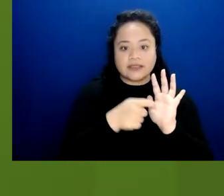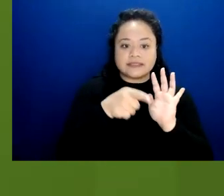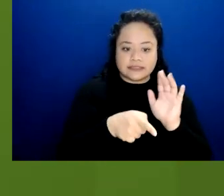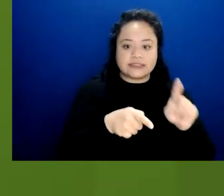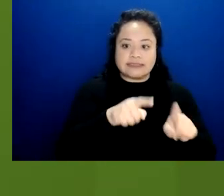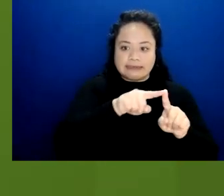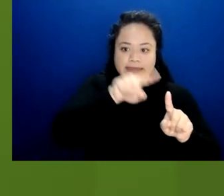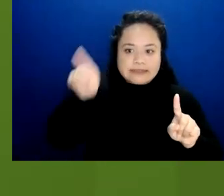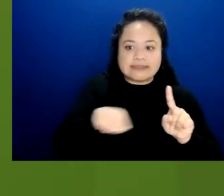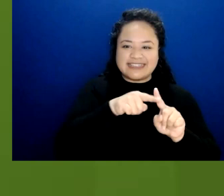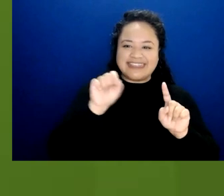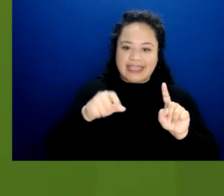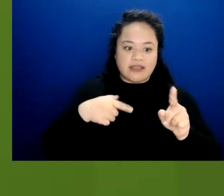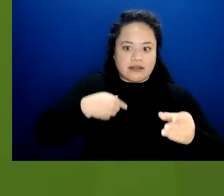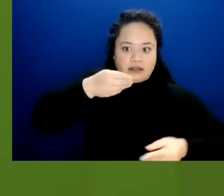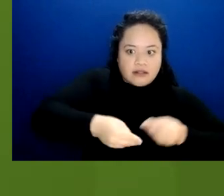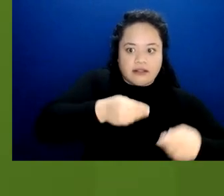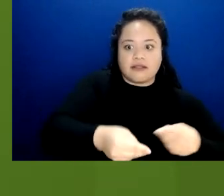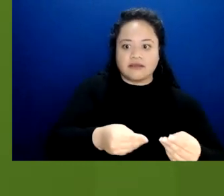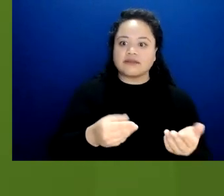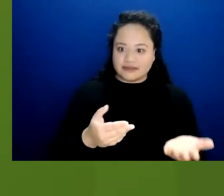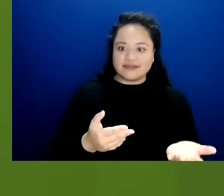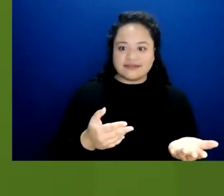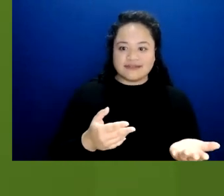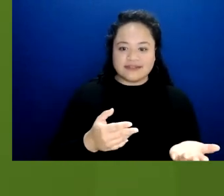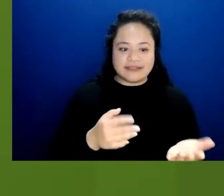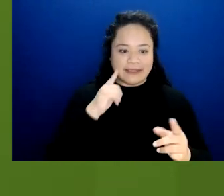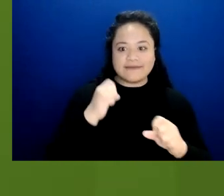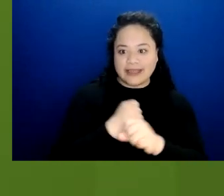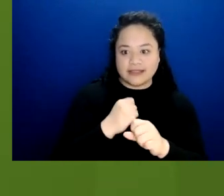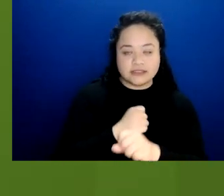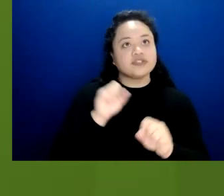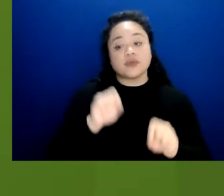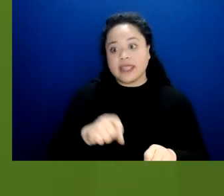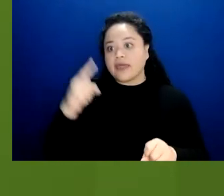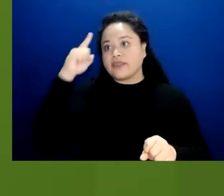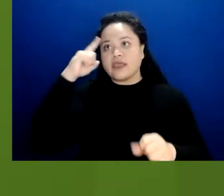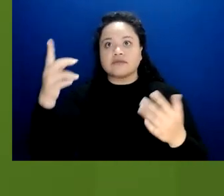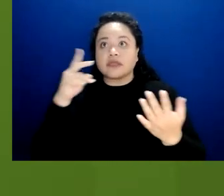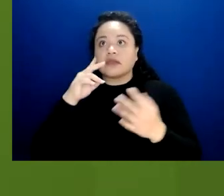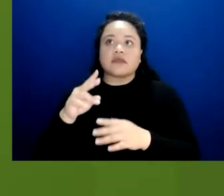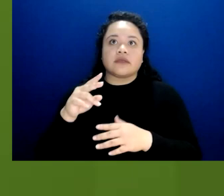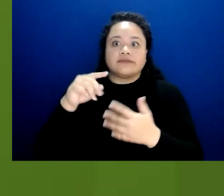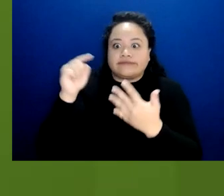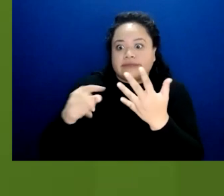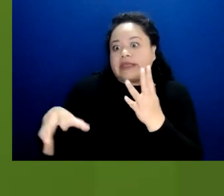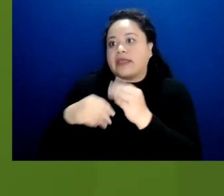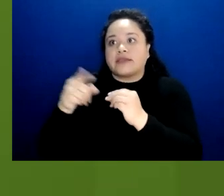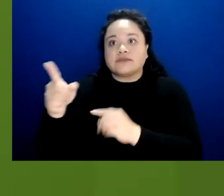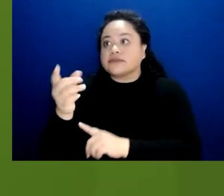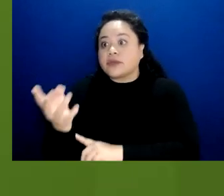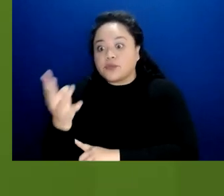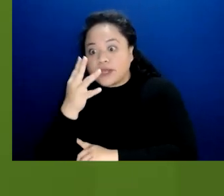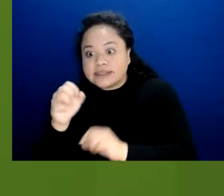violence. I mean, we could get into a whole conversation around incarceration and around the prison system and how